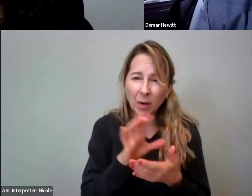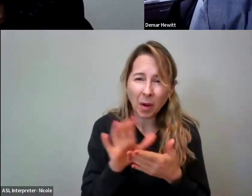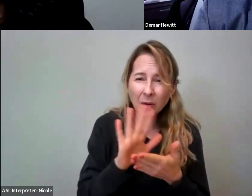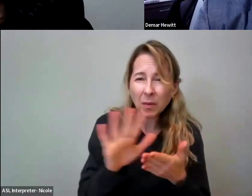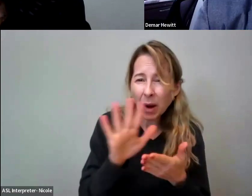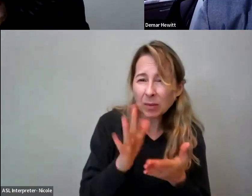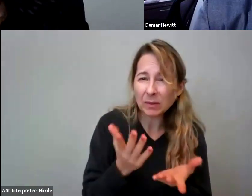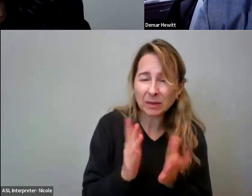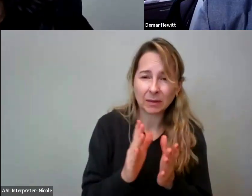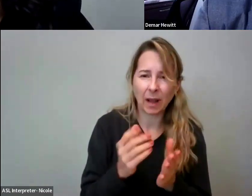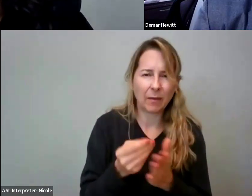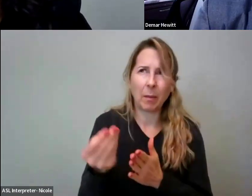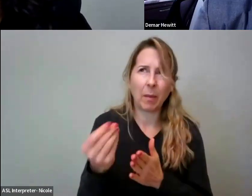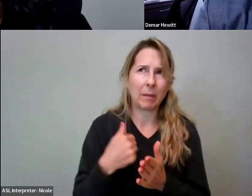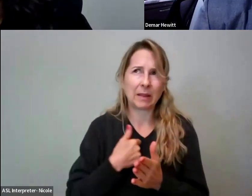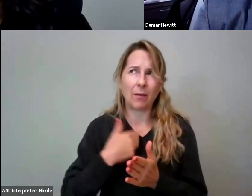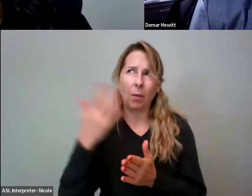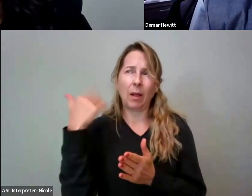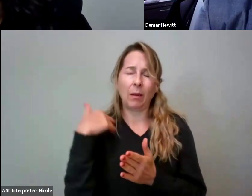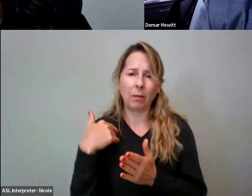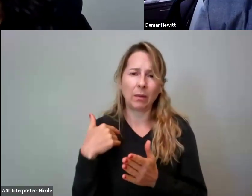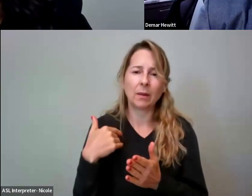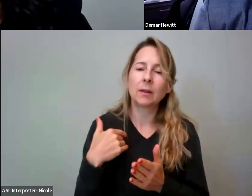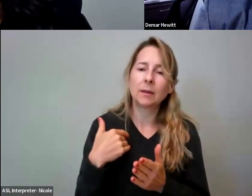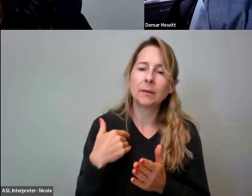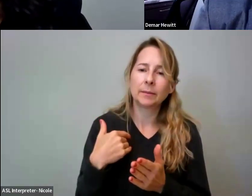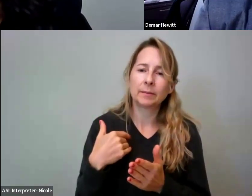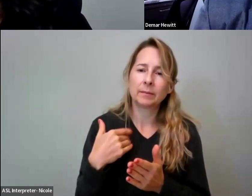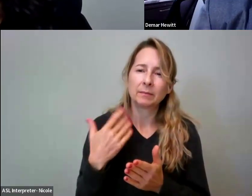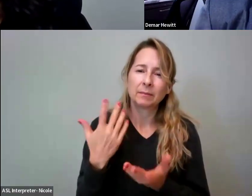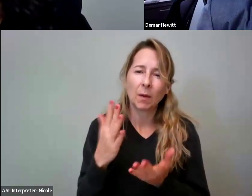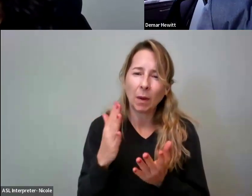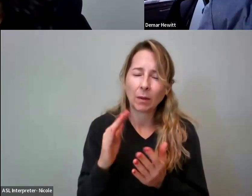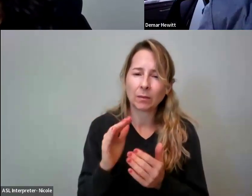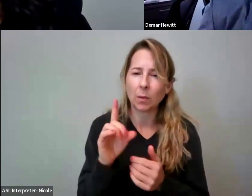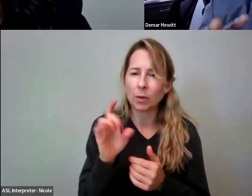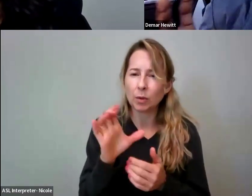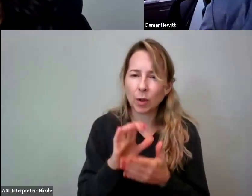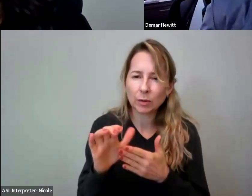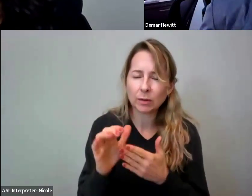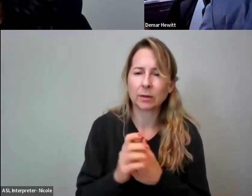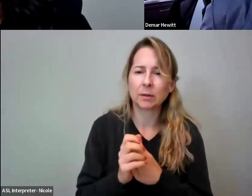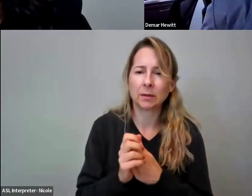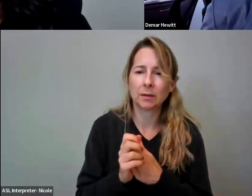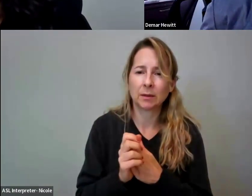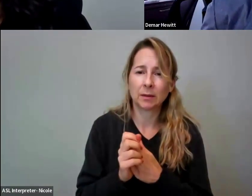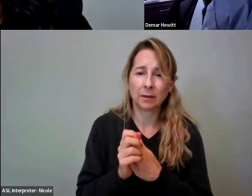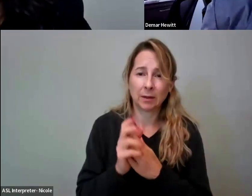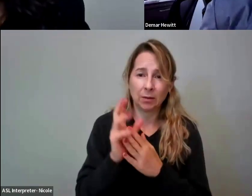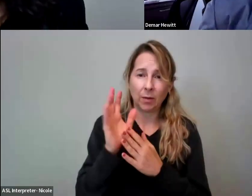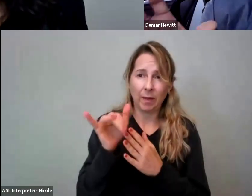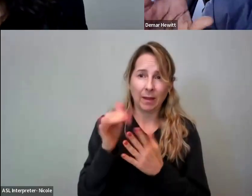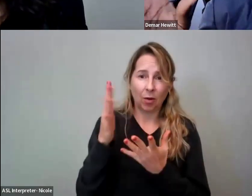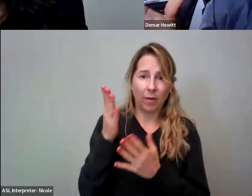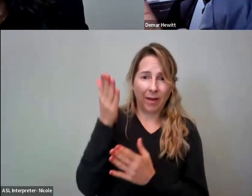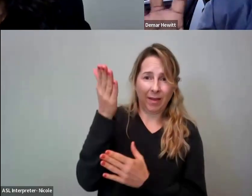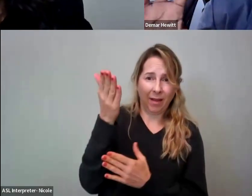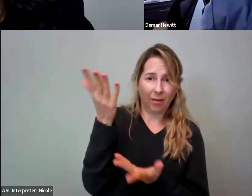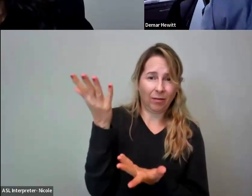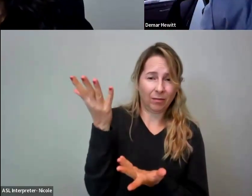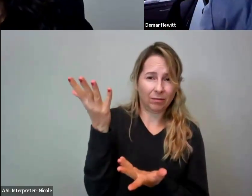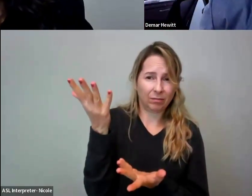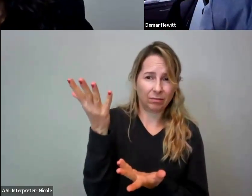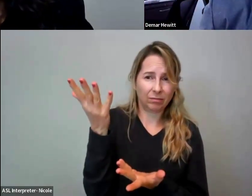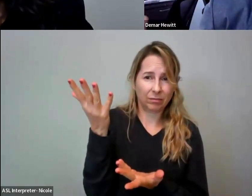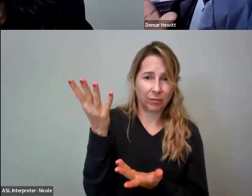haven't purchased one in maybe a little bit of a while. So because it is now attached to these things, I'm supposing replacing